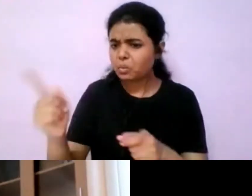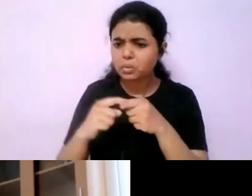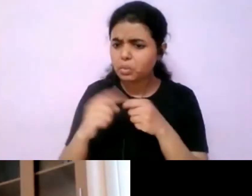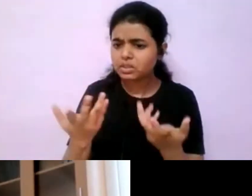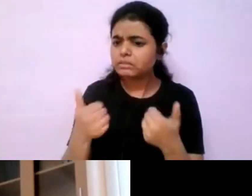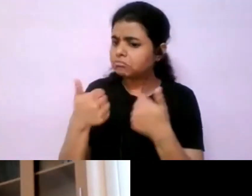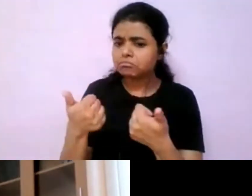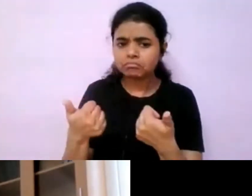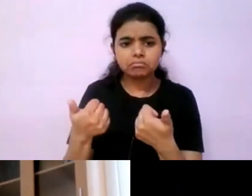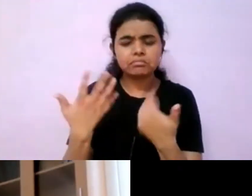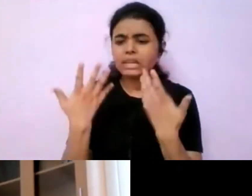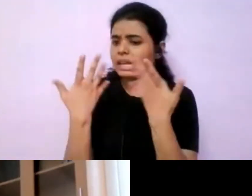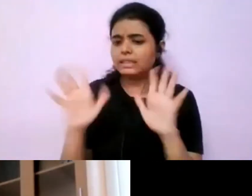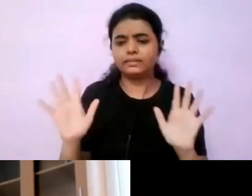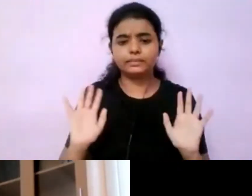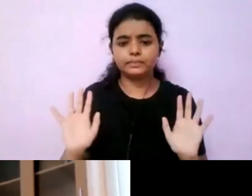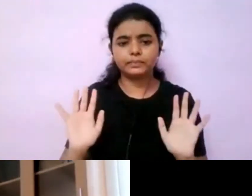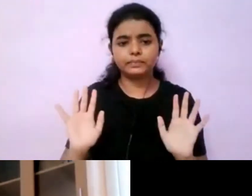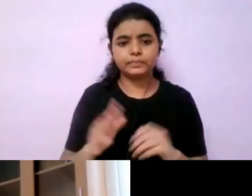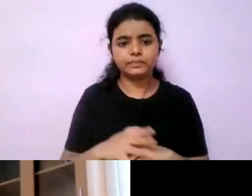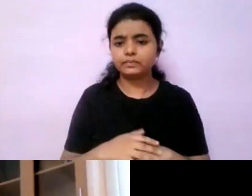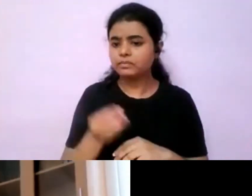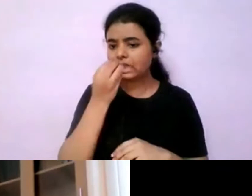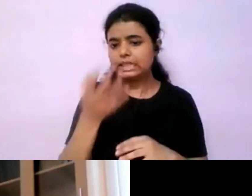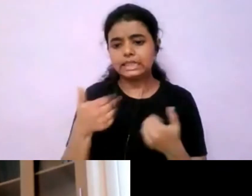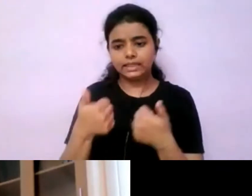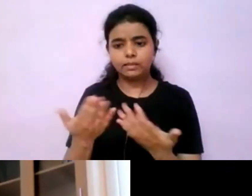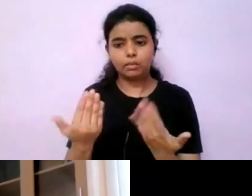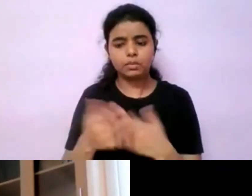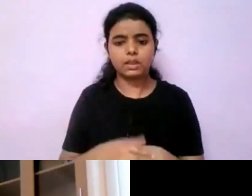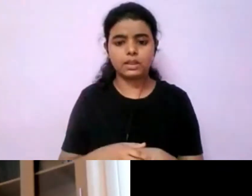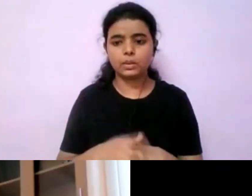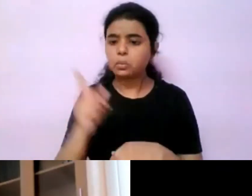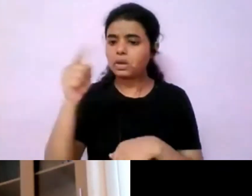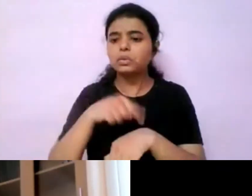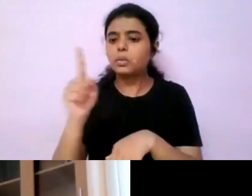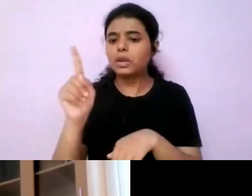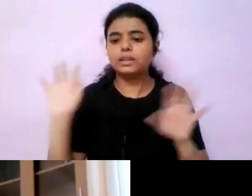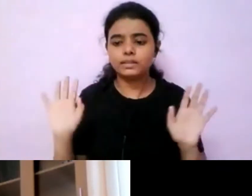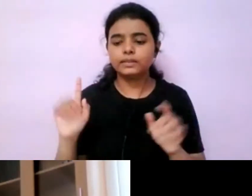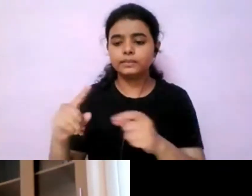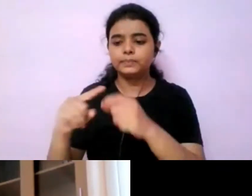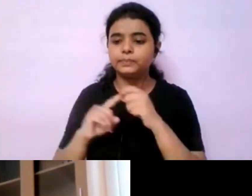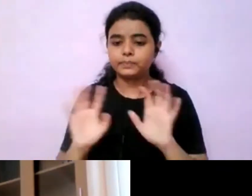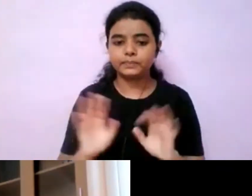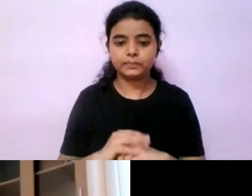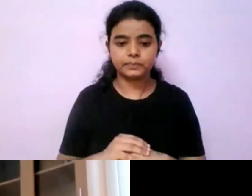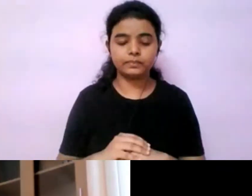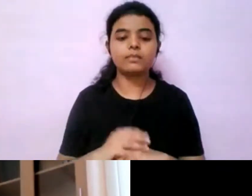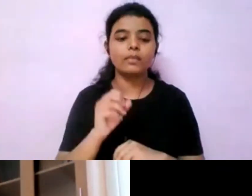you miss a question. So it's sometimes easier just to take one question at a time. Okay.